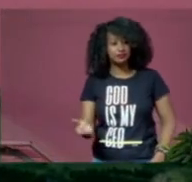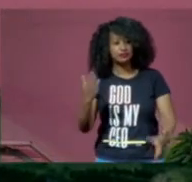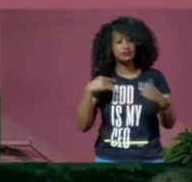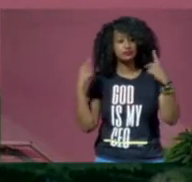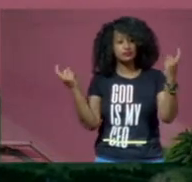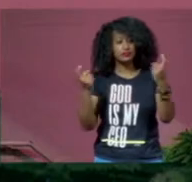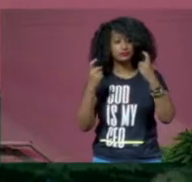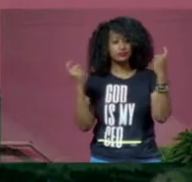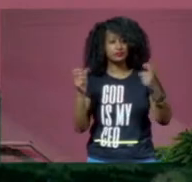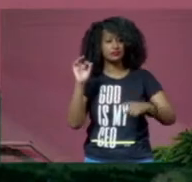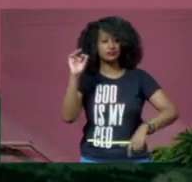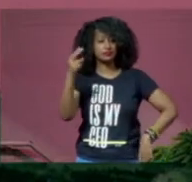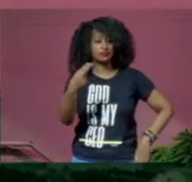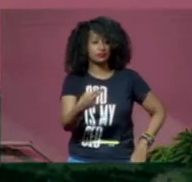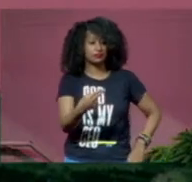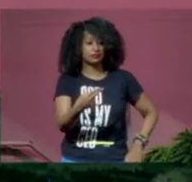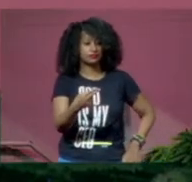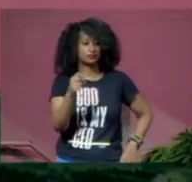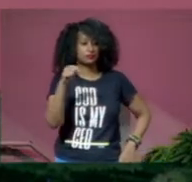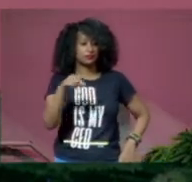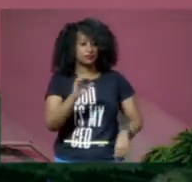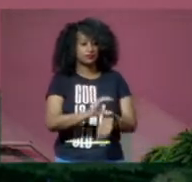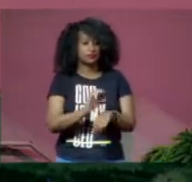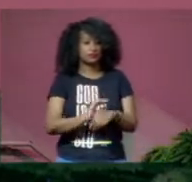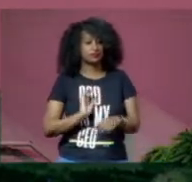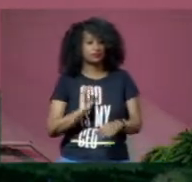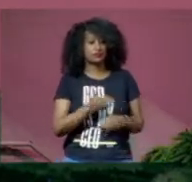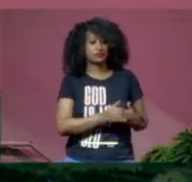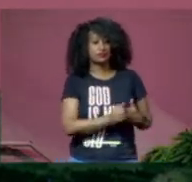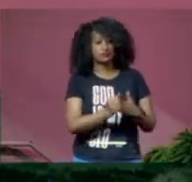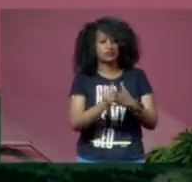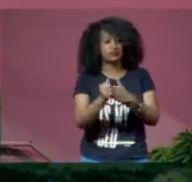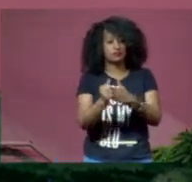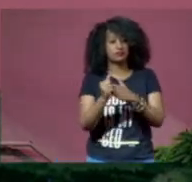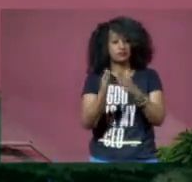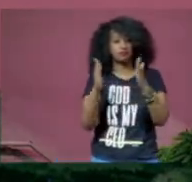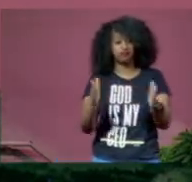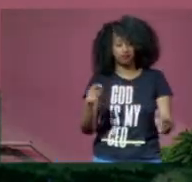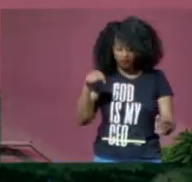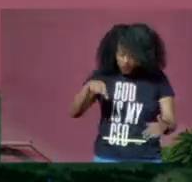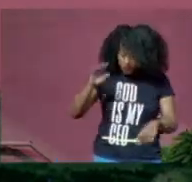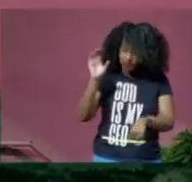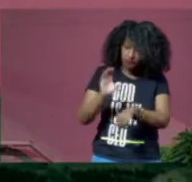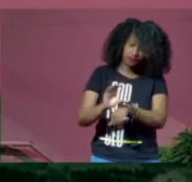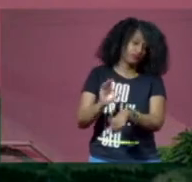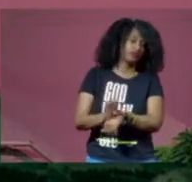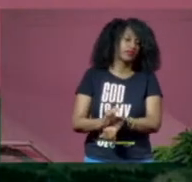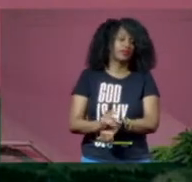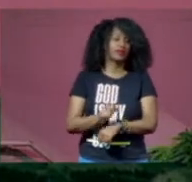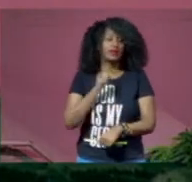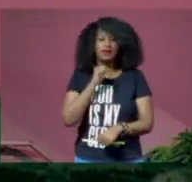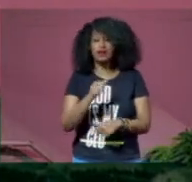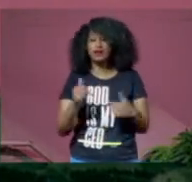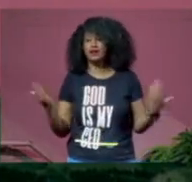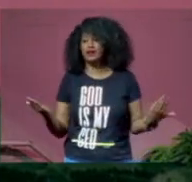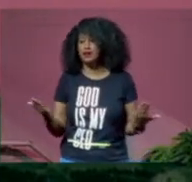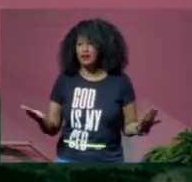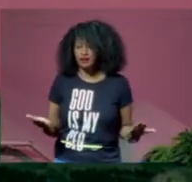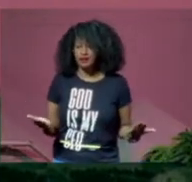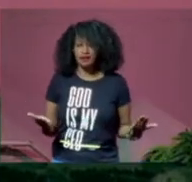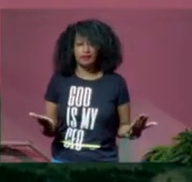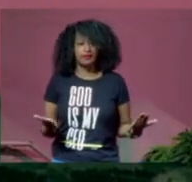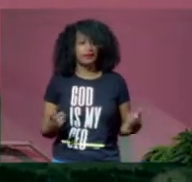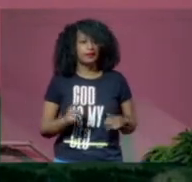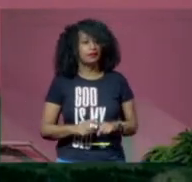angel of this house. Come on, our senior pastor. Come on, he's on vacation, but don't take your praise on